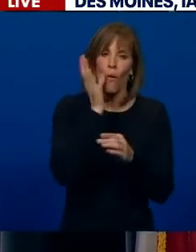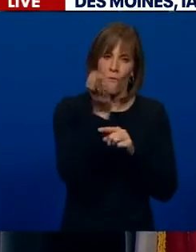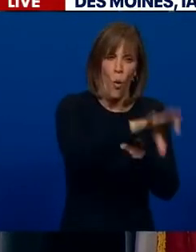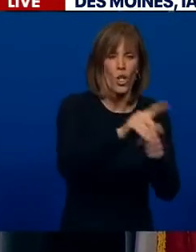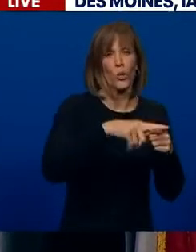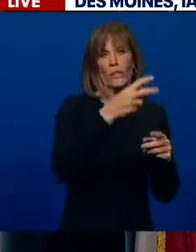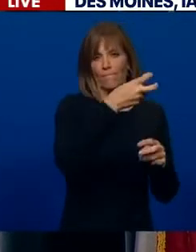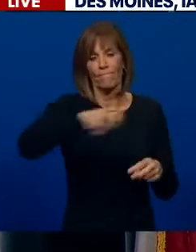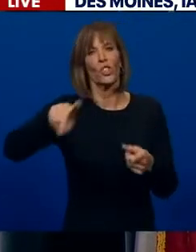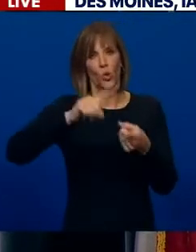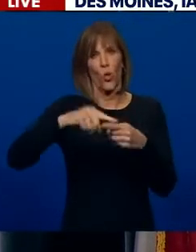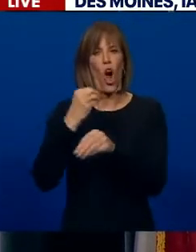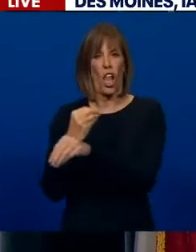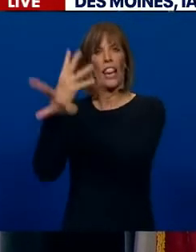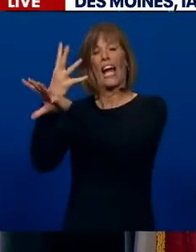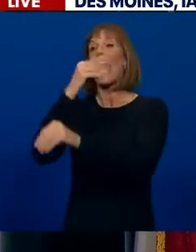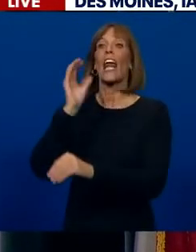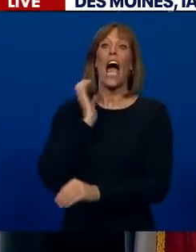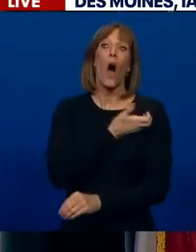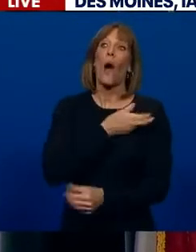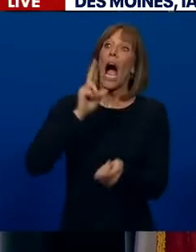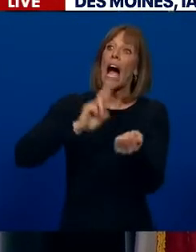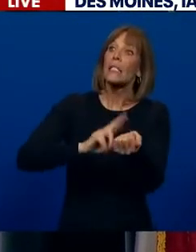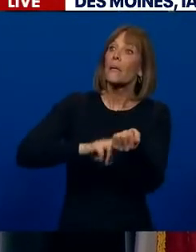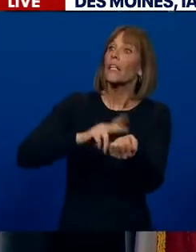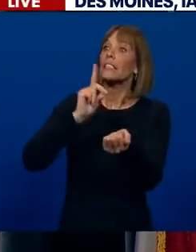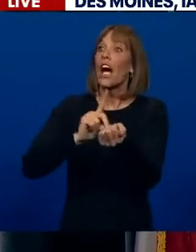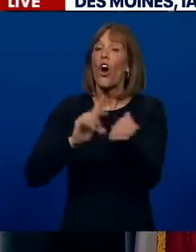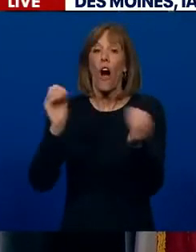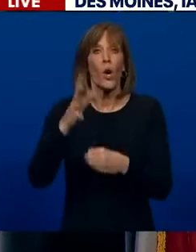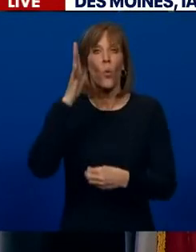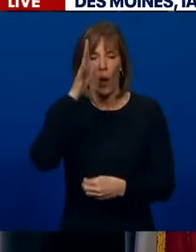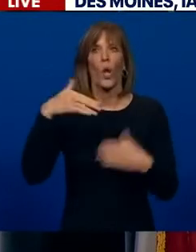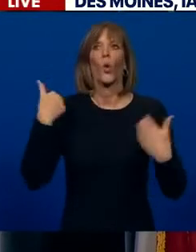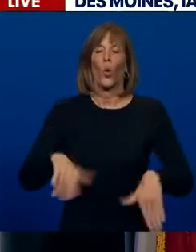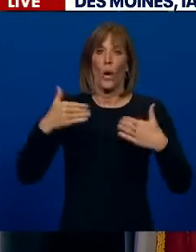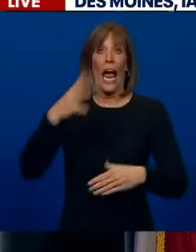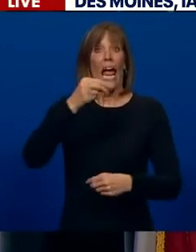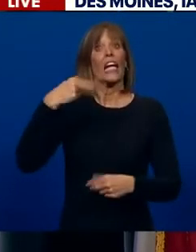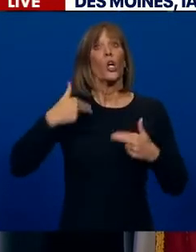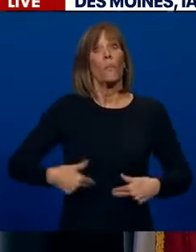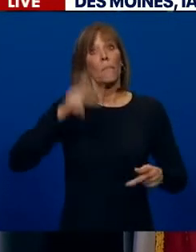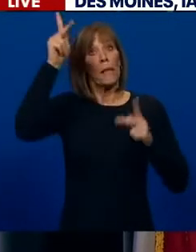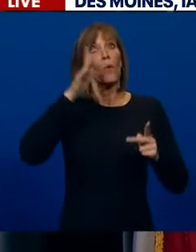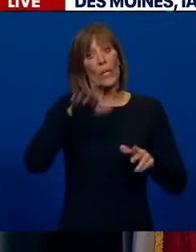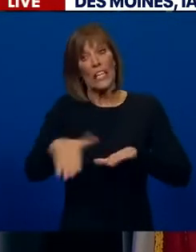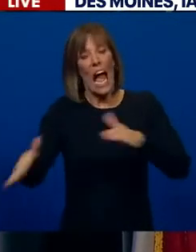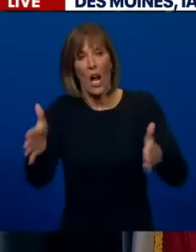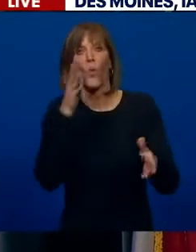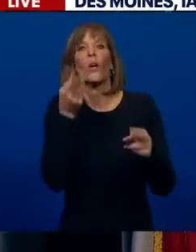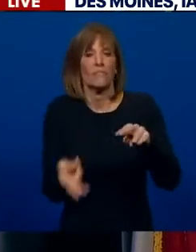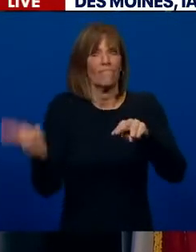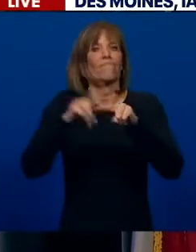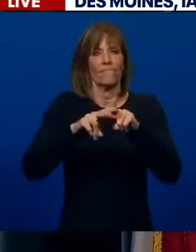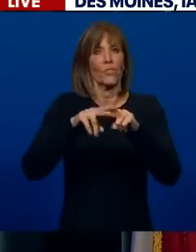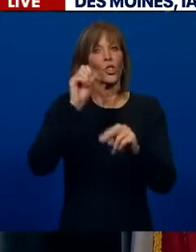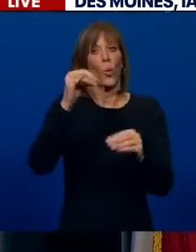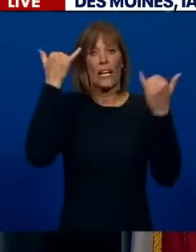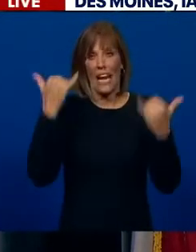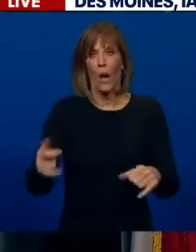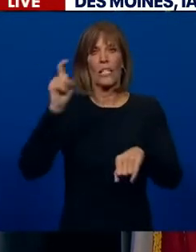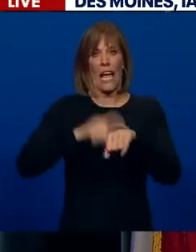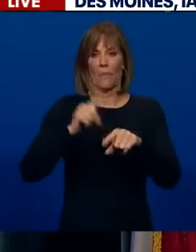to go online, and our healthcare system will fail, and the cost in human life will be high. So now is the